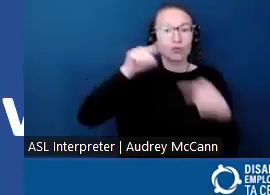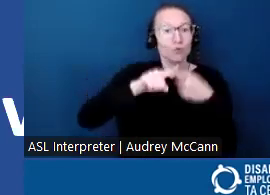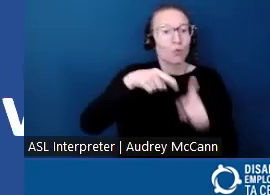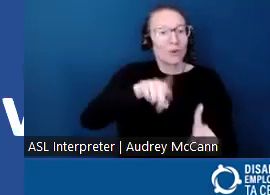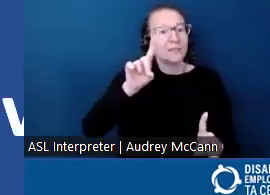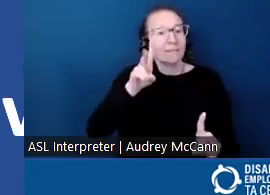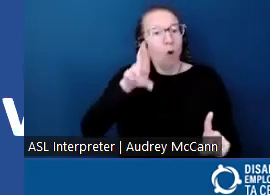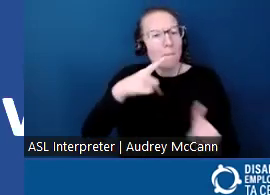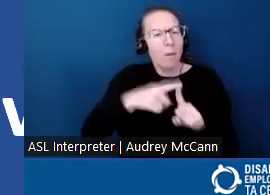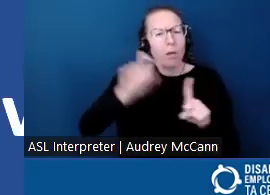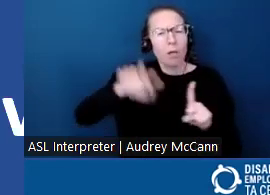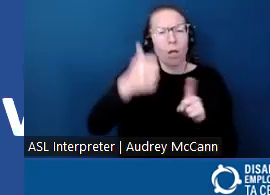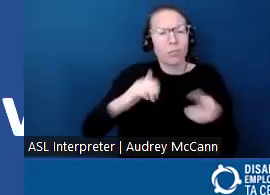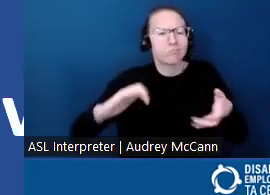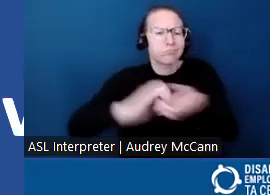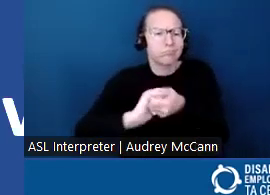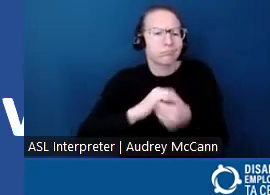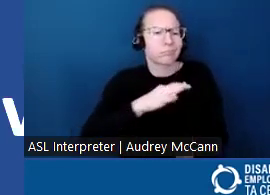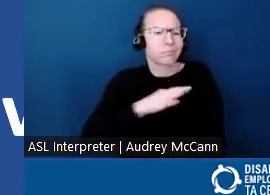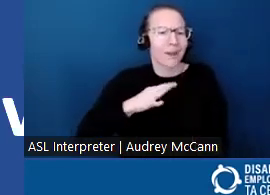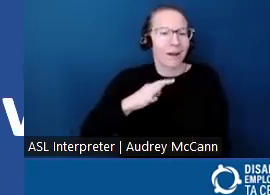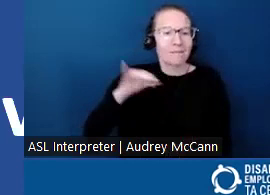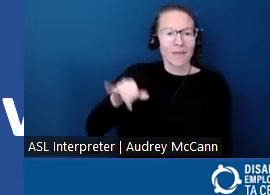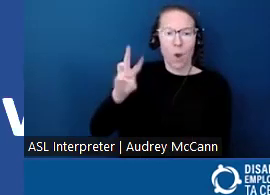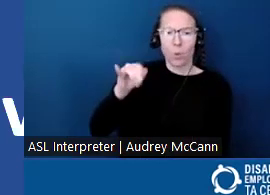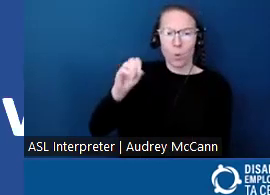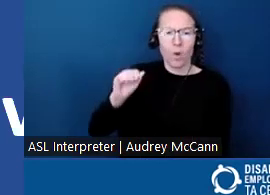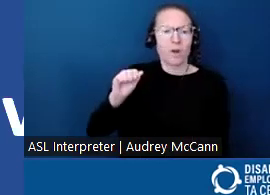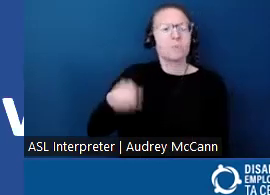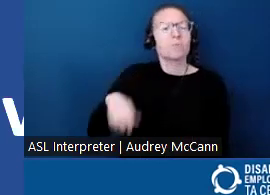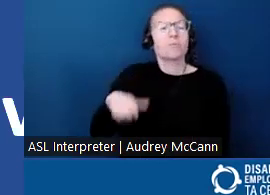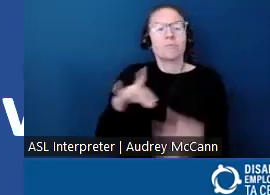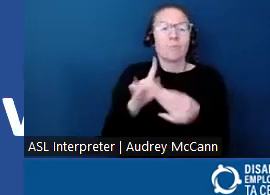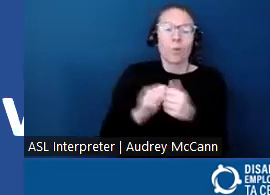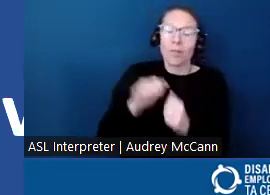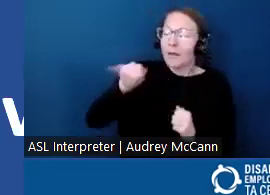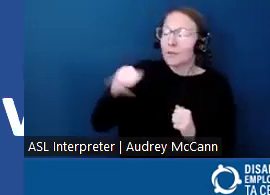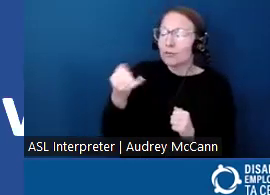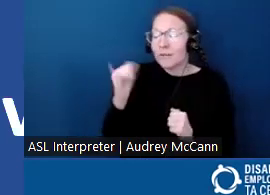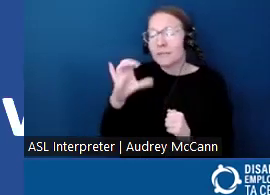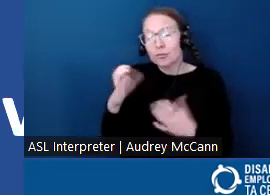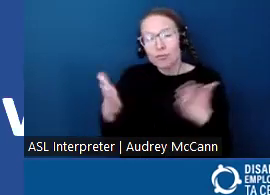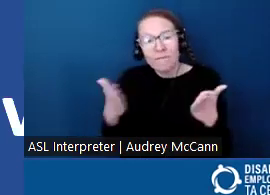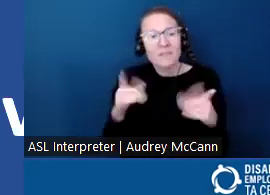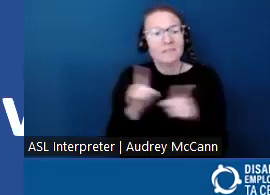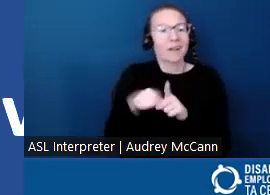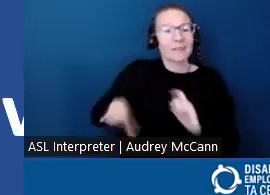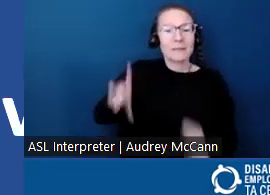WIOA partner staff about the DPN role, about AJC services as a whole.